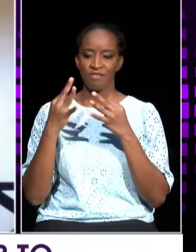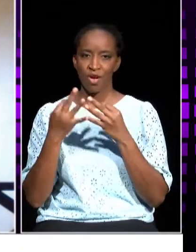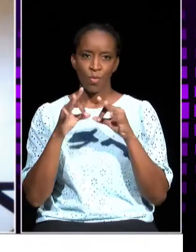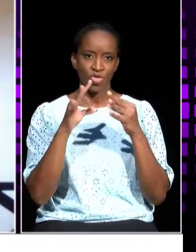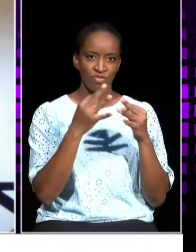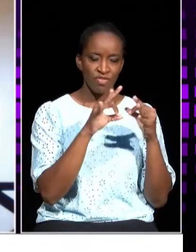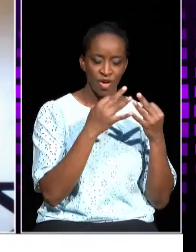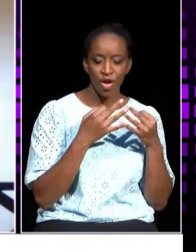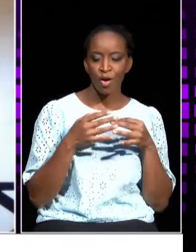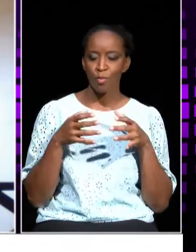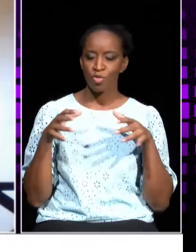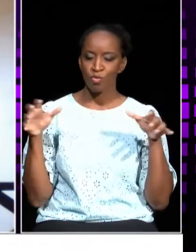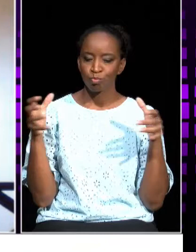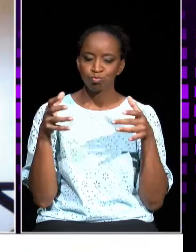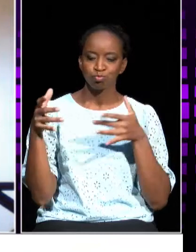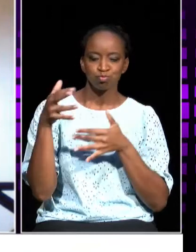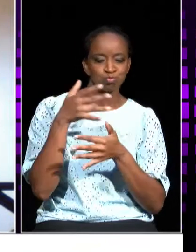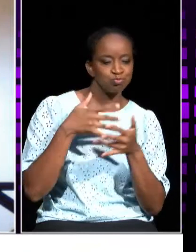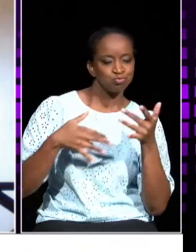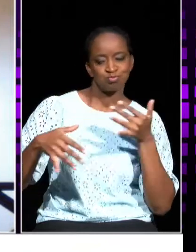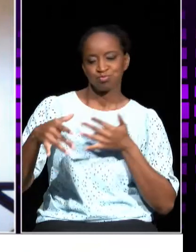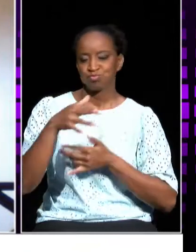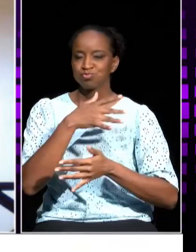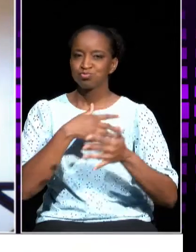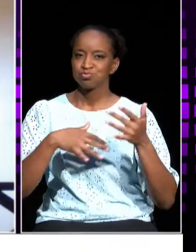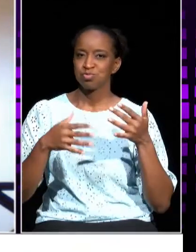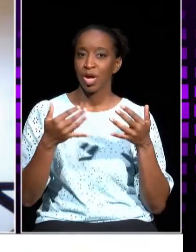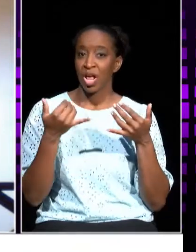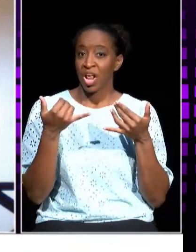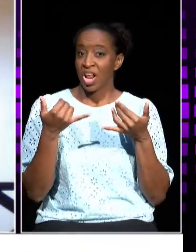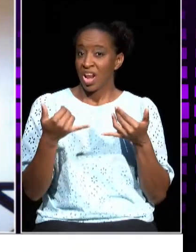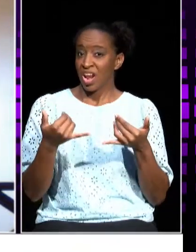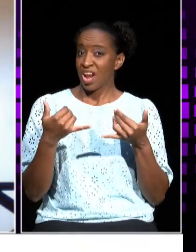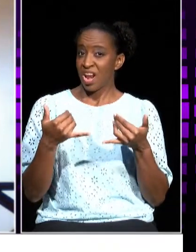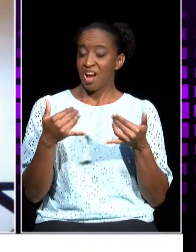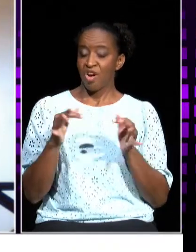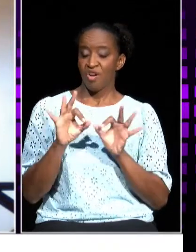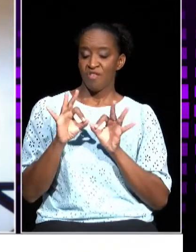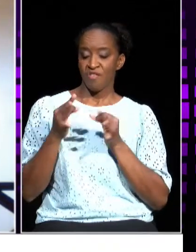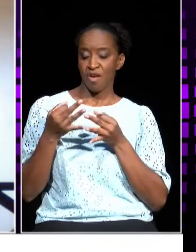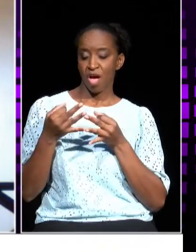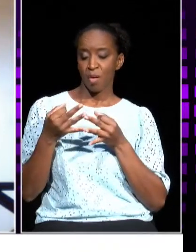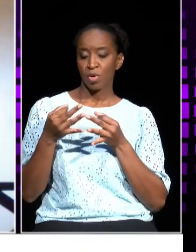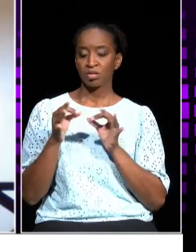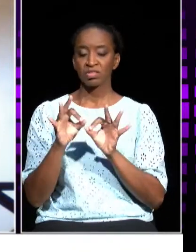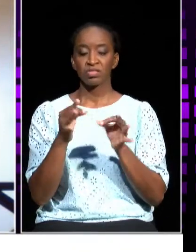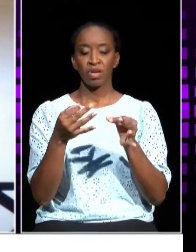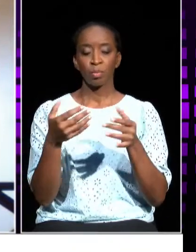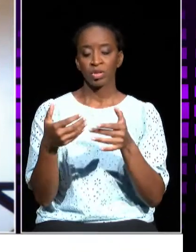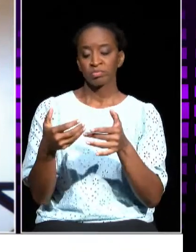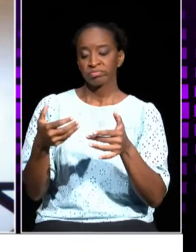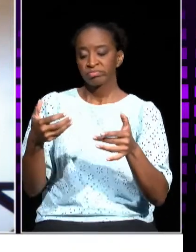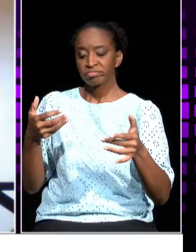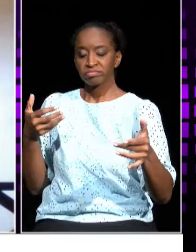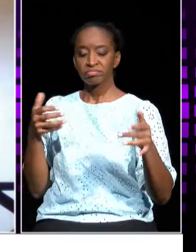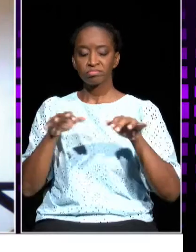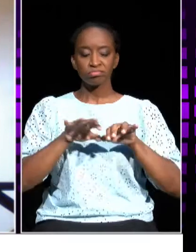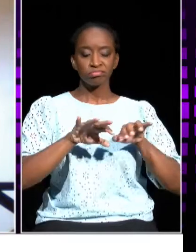out from our neighbors, where we've moved away from the extended family. We've moved away